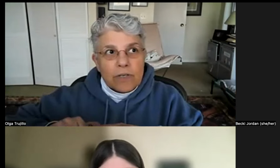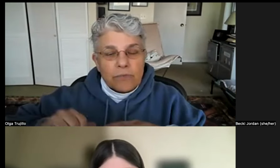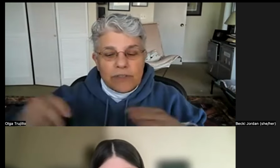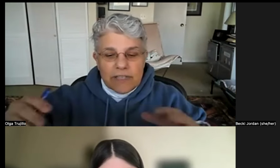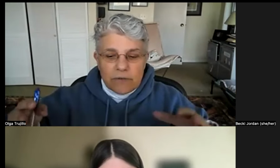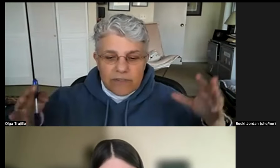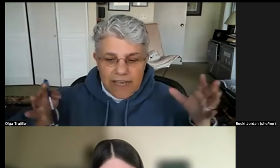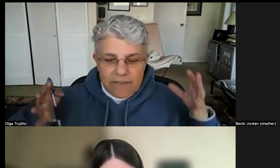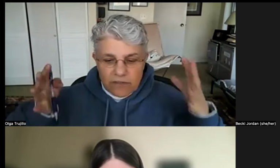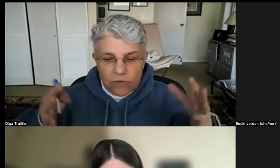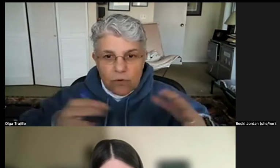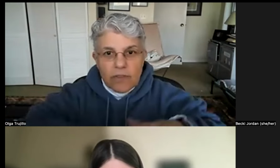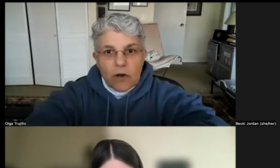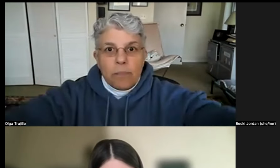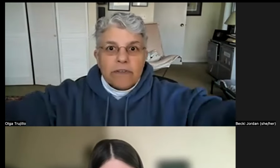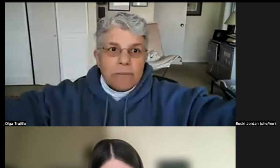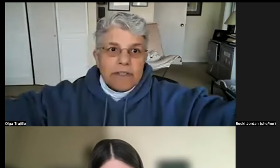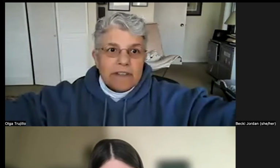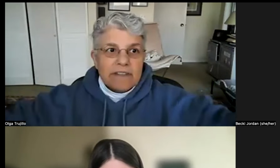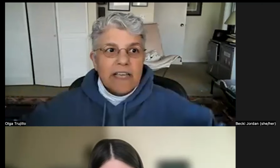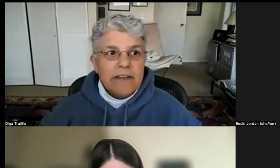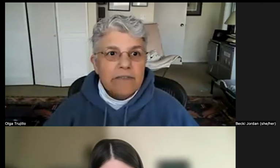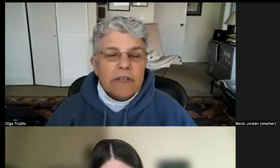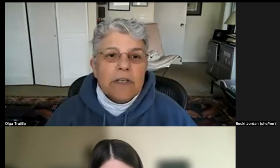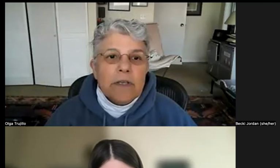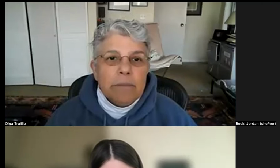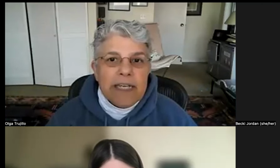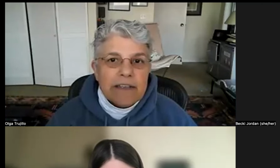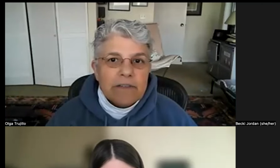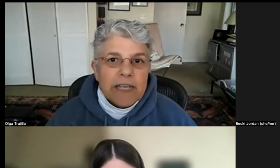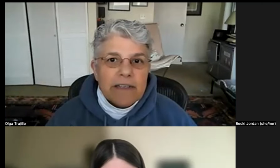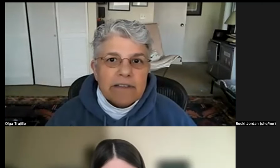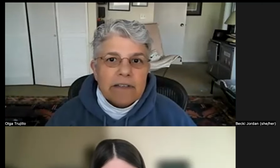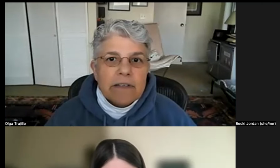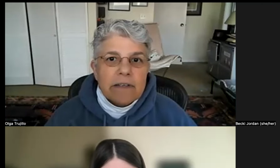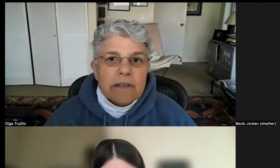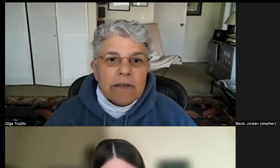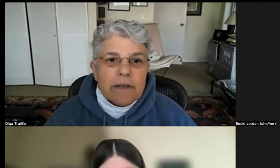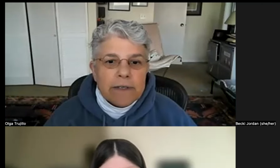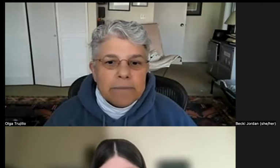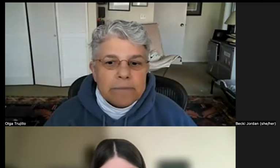do, because what they do is they have this door that opens up into this kind of meeting space.